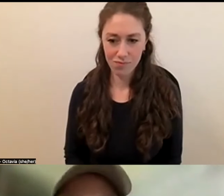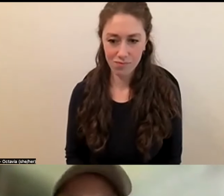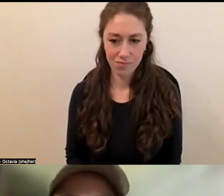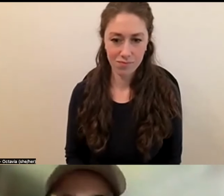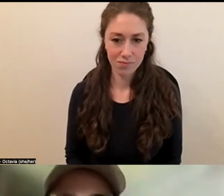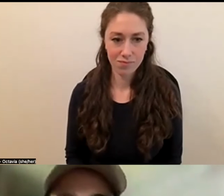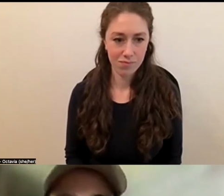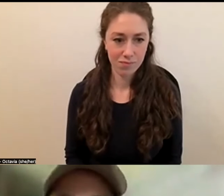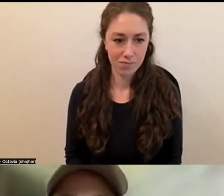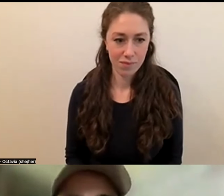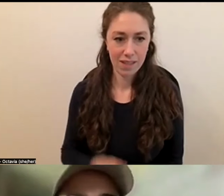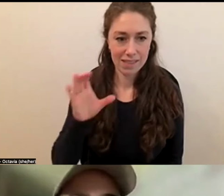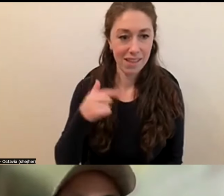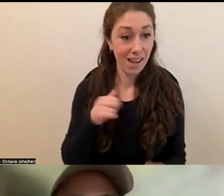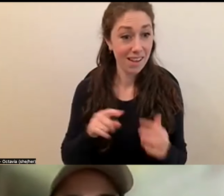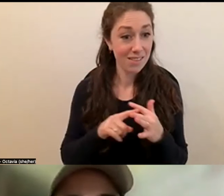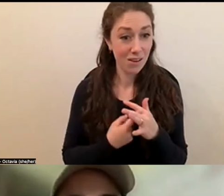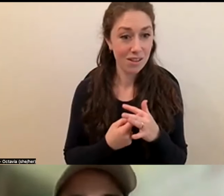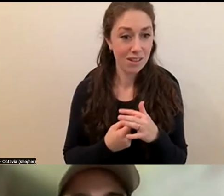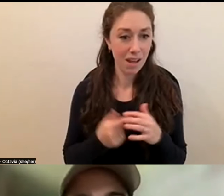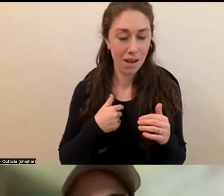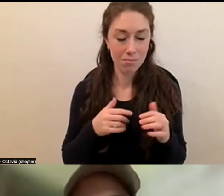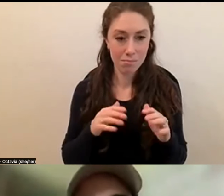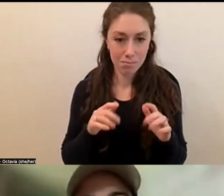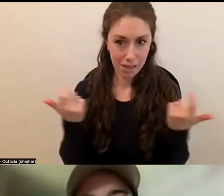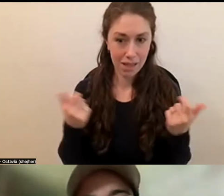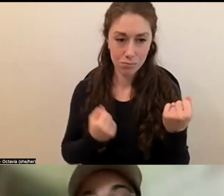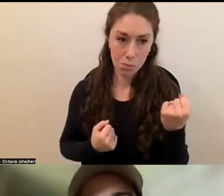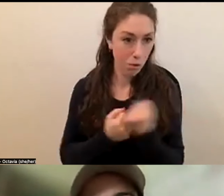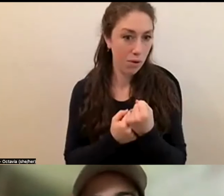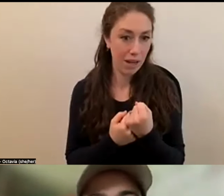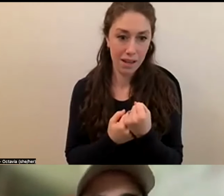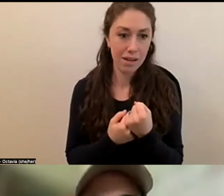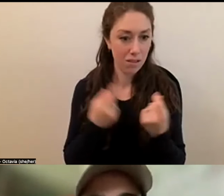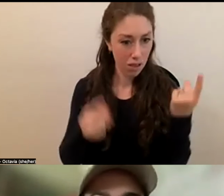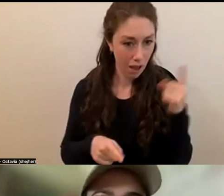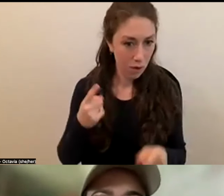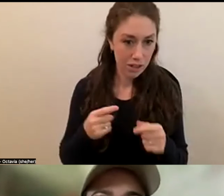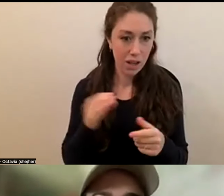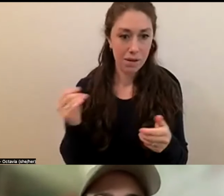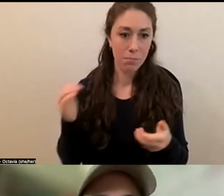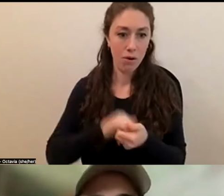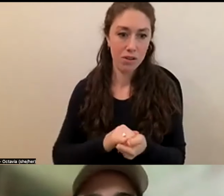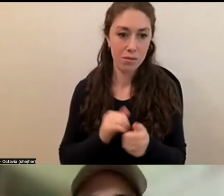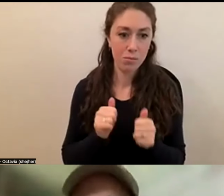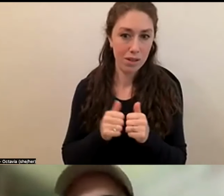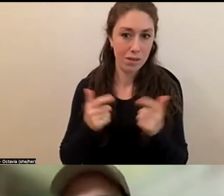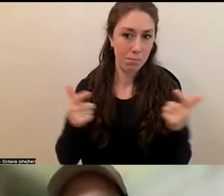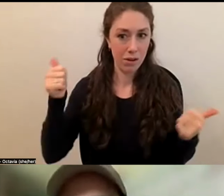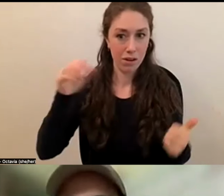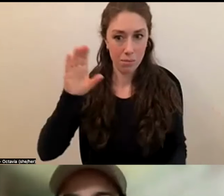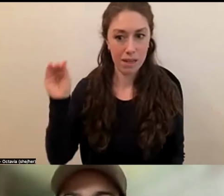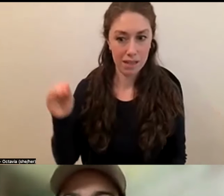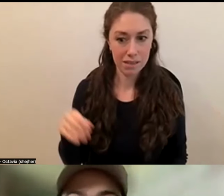I can go. I'm a really big proponent for collaboration and partnership with institutions. Like we mentioned